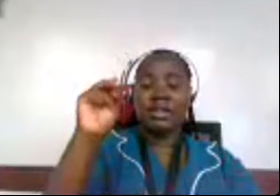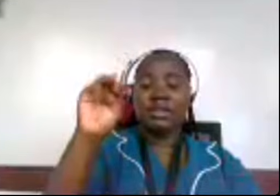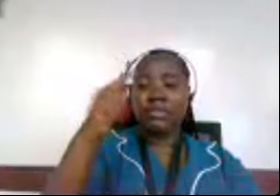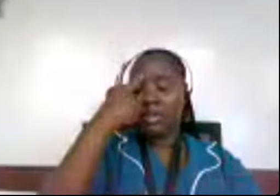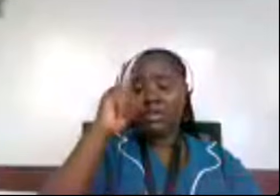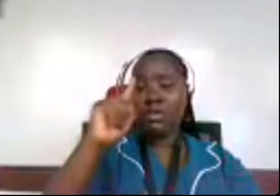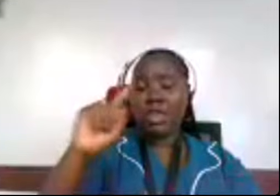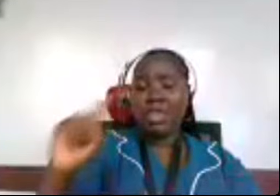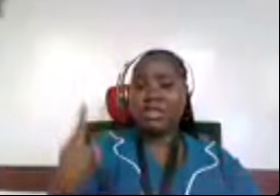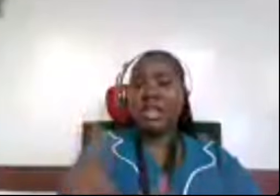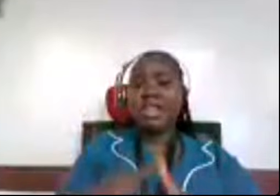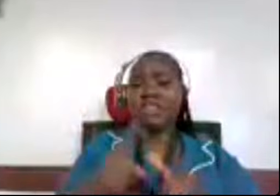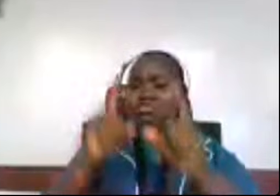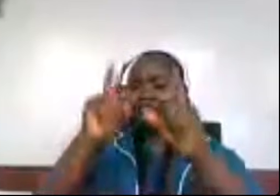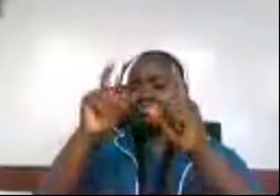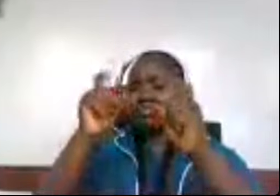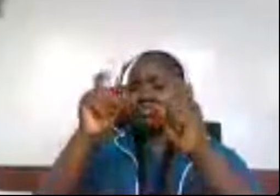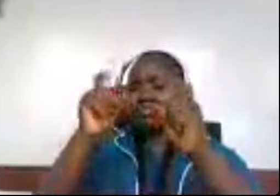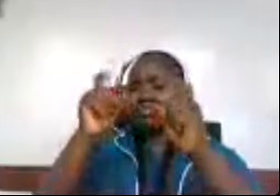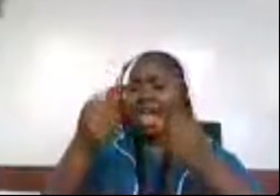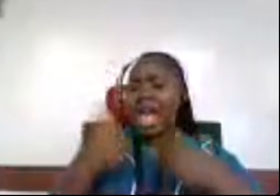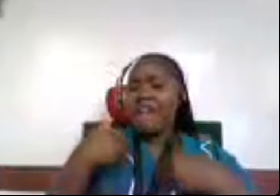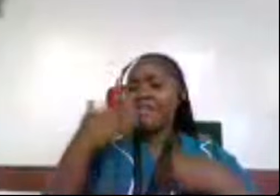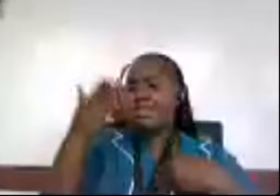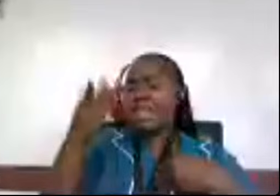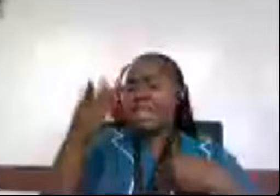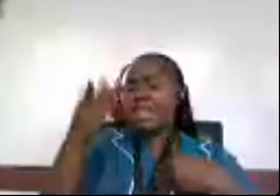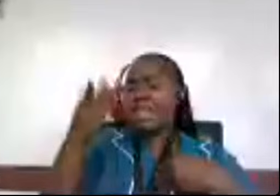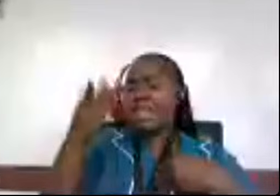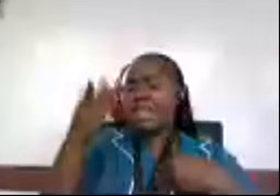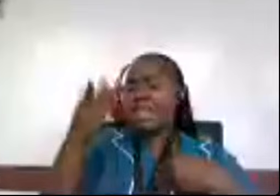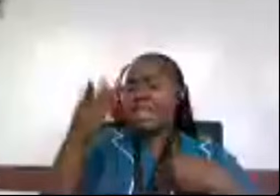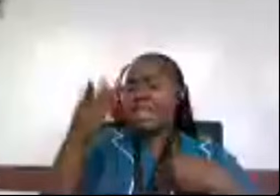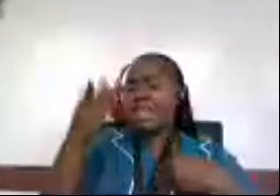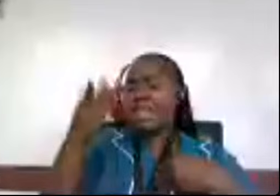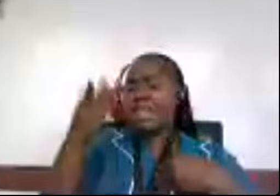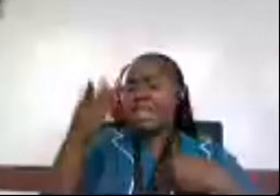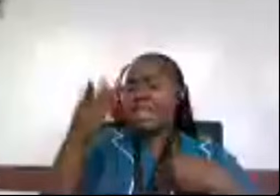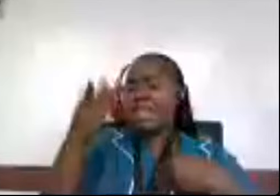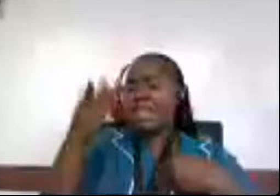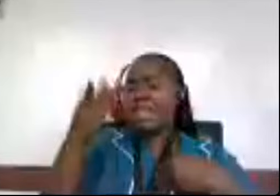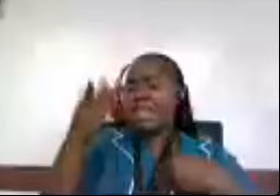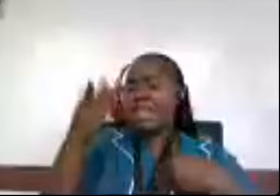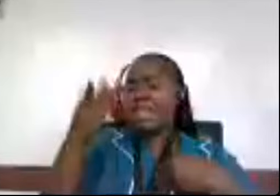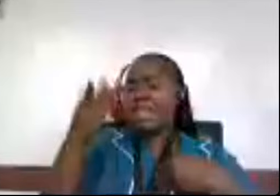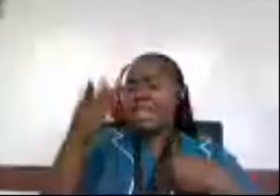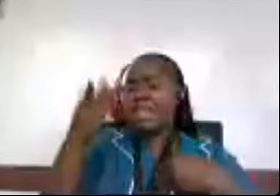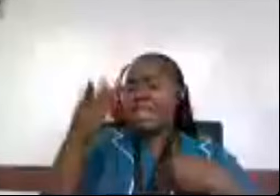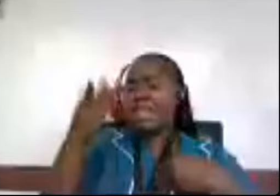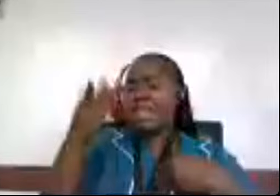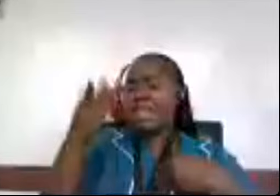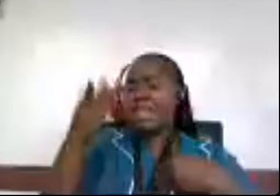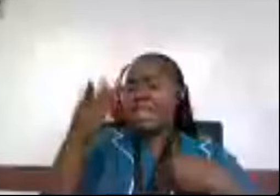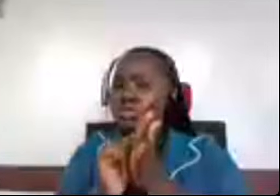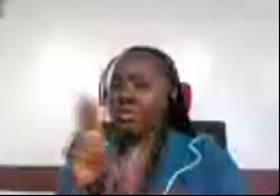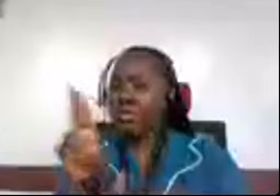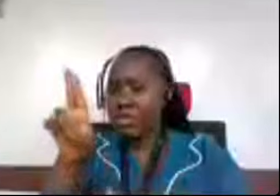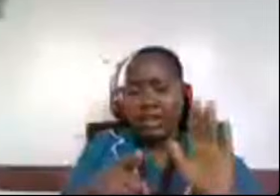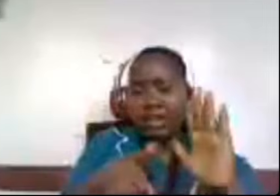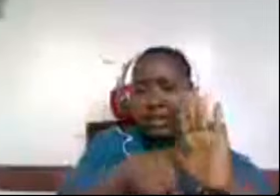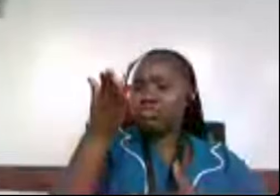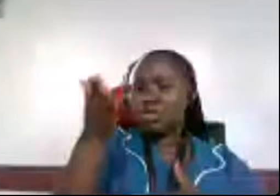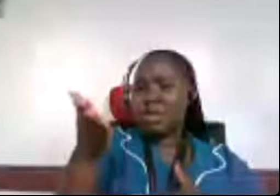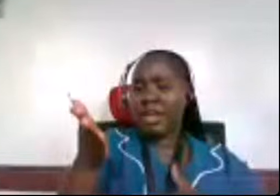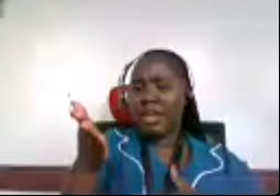showing 1,000. Then on a negative figure appearing on the income tax return, yes, the